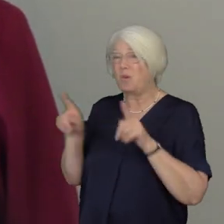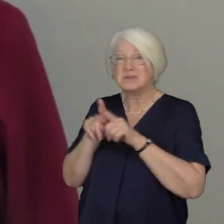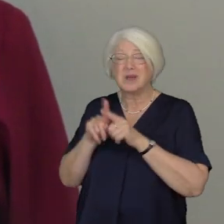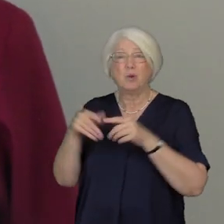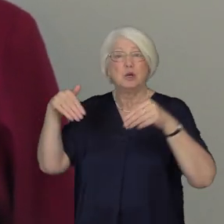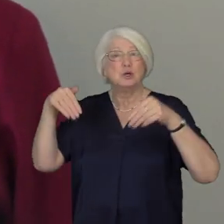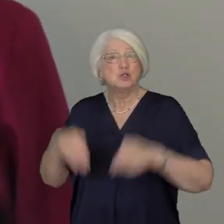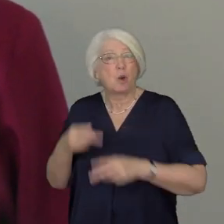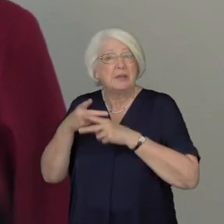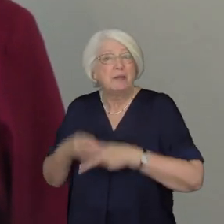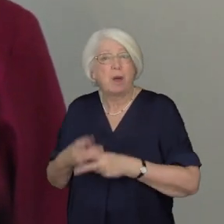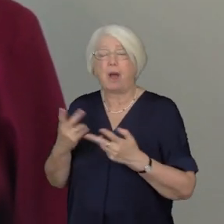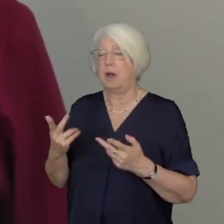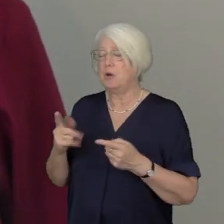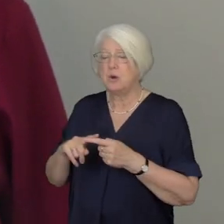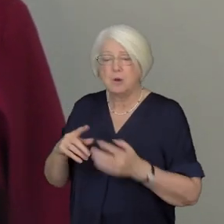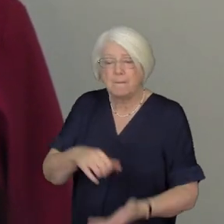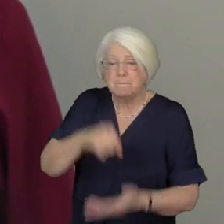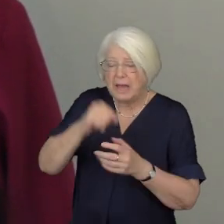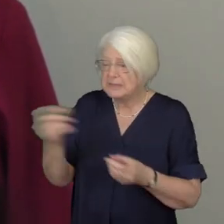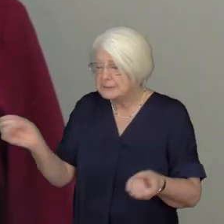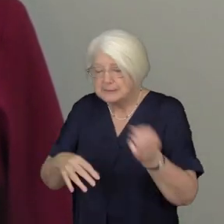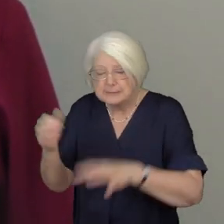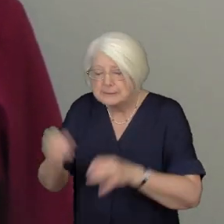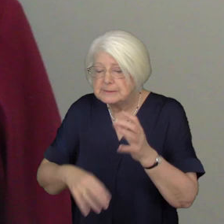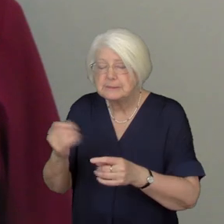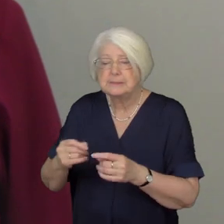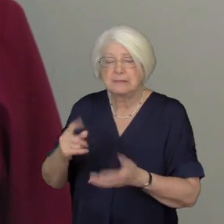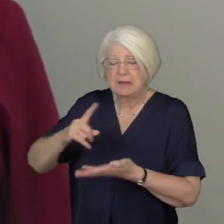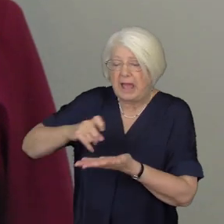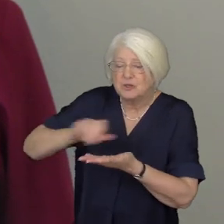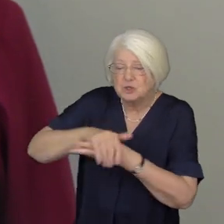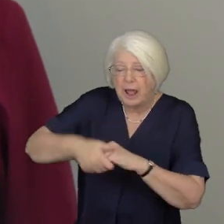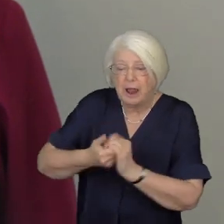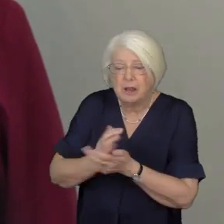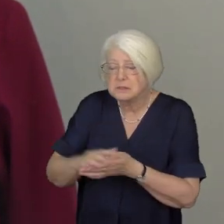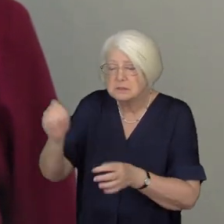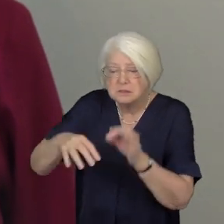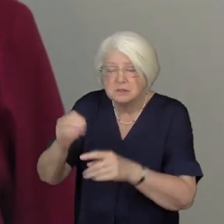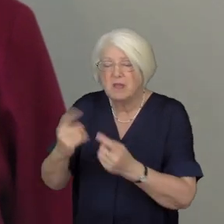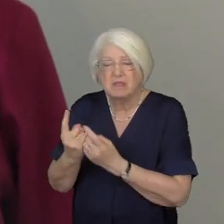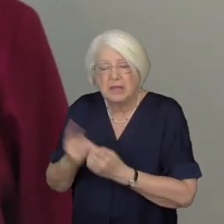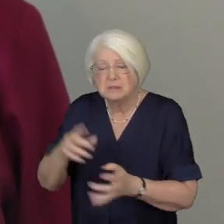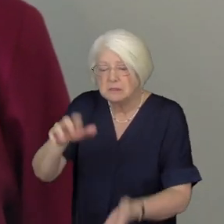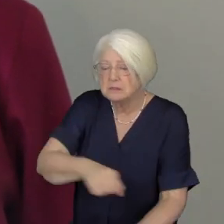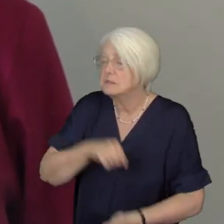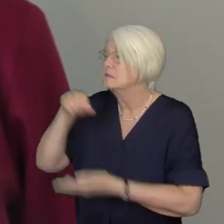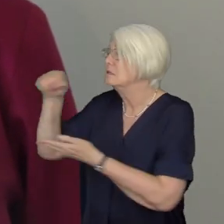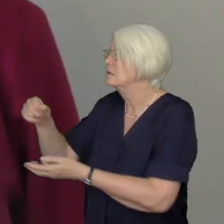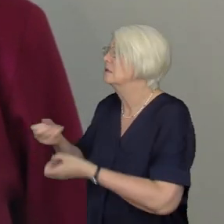together bags of hand gels and antiseptic wipes and distributes them free to the vulnerable in their